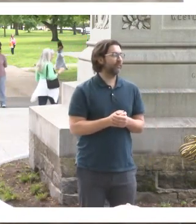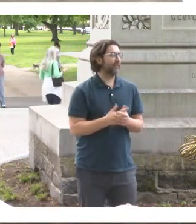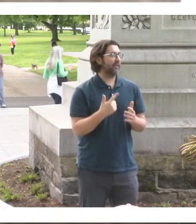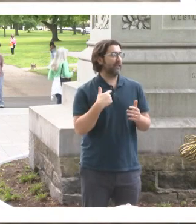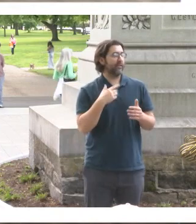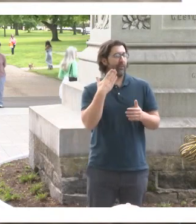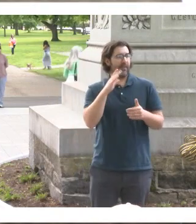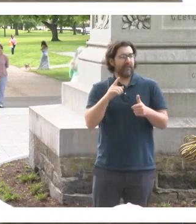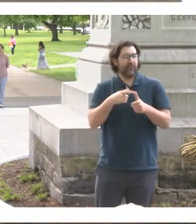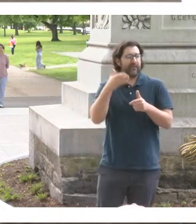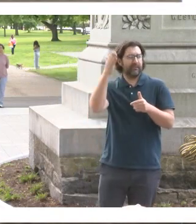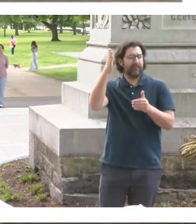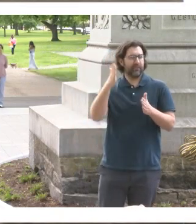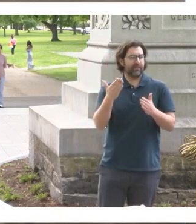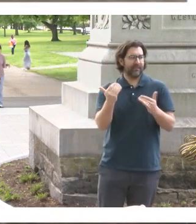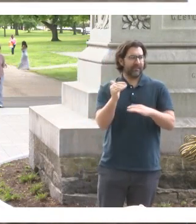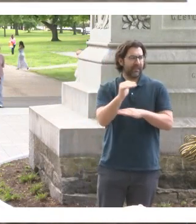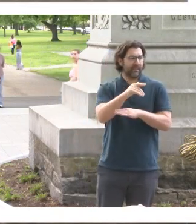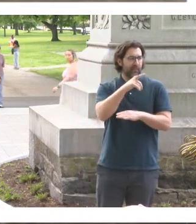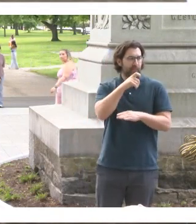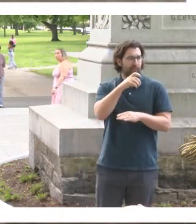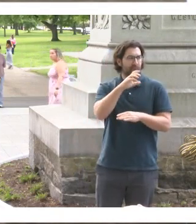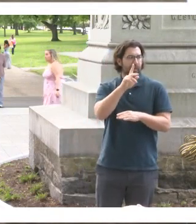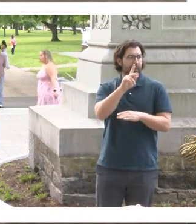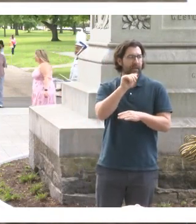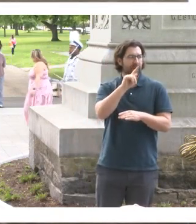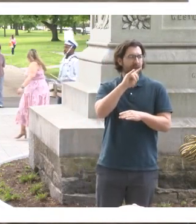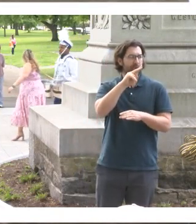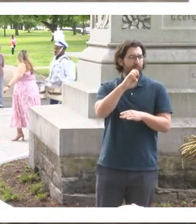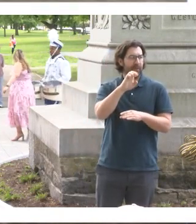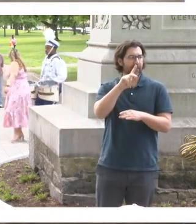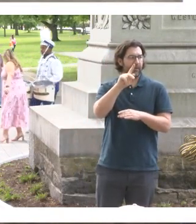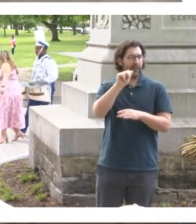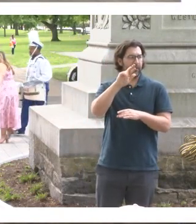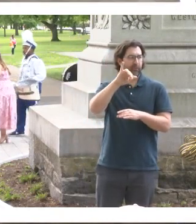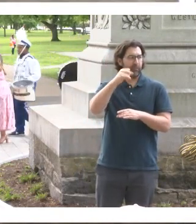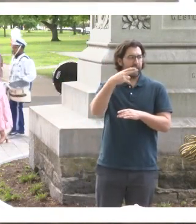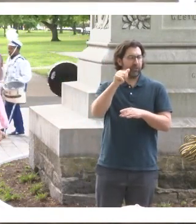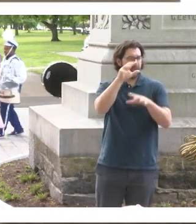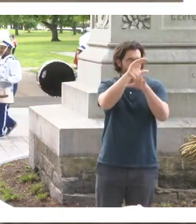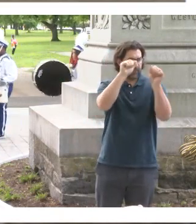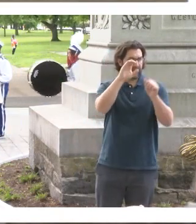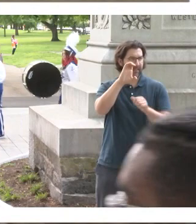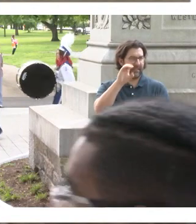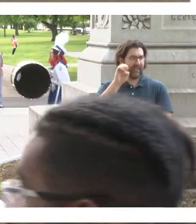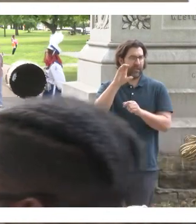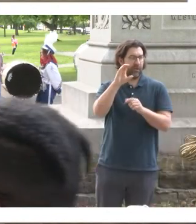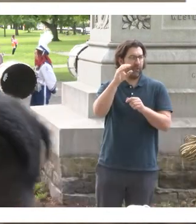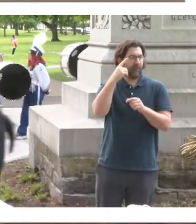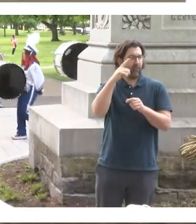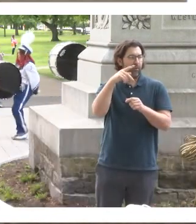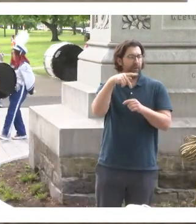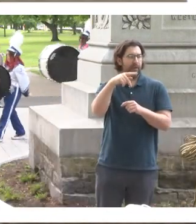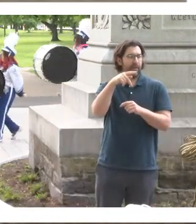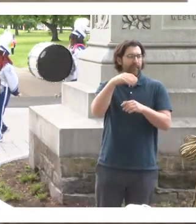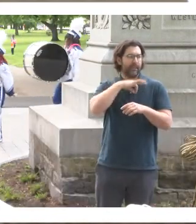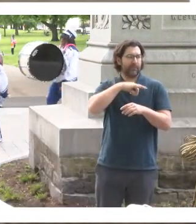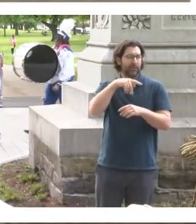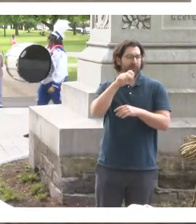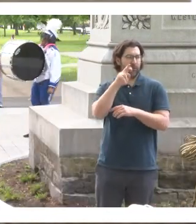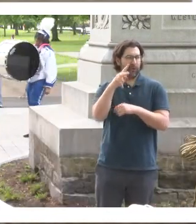Our first speaker for this evening is Katrin Qureshi, President and CEO of Pittsburgh Parks